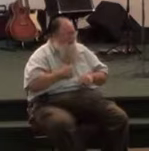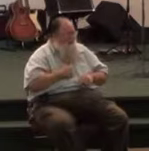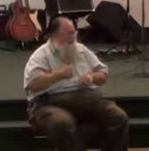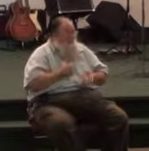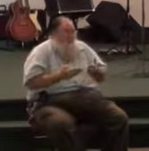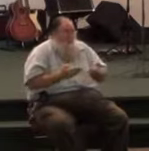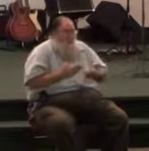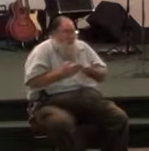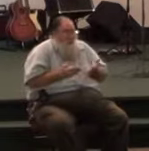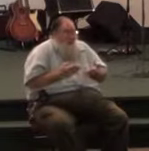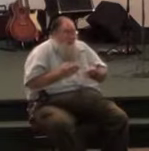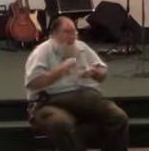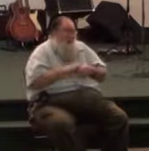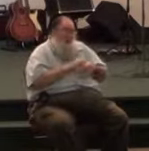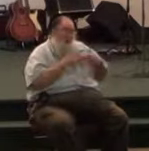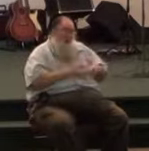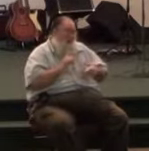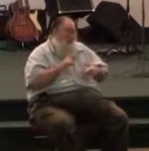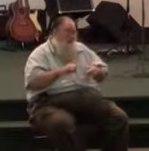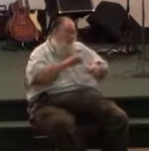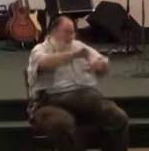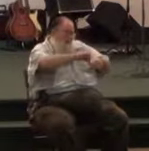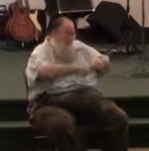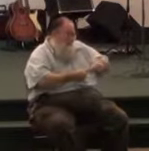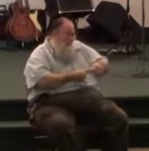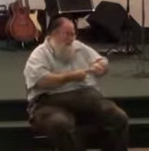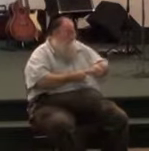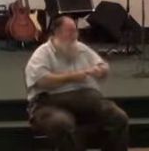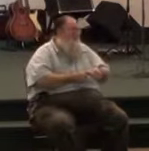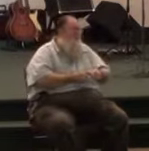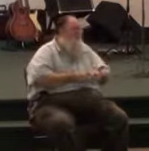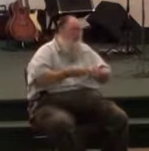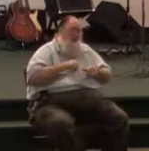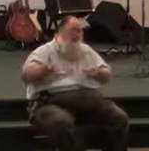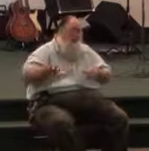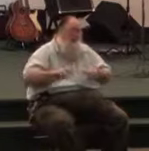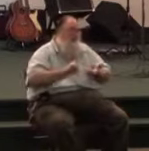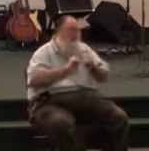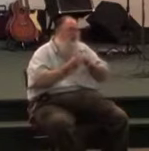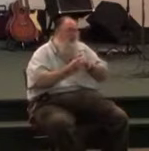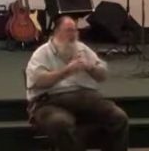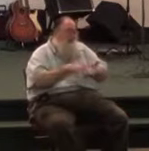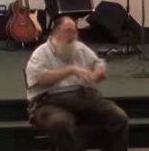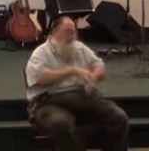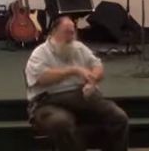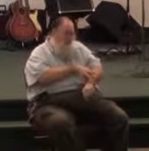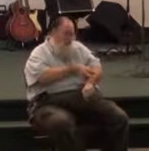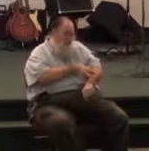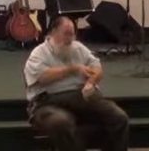things in this heart that need to be circumcised and cut away and changed slowly but